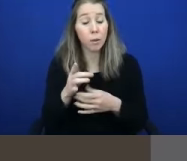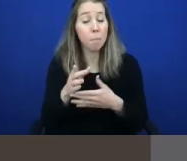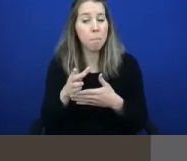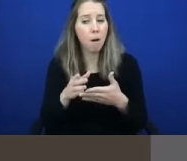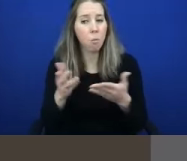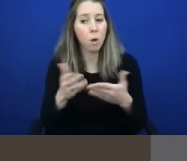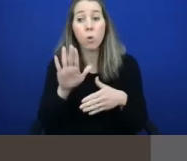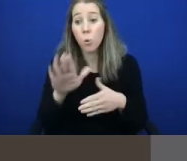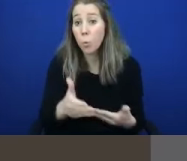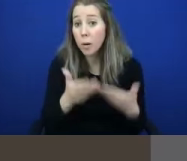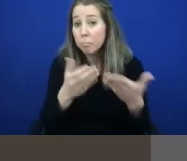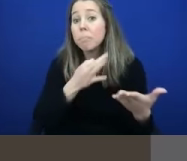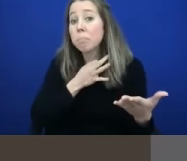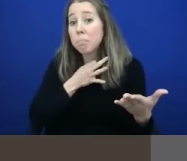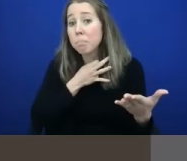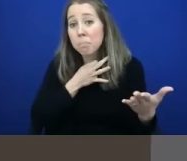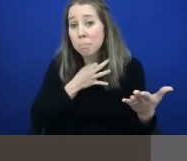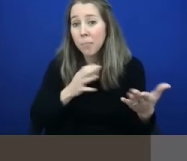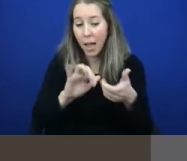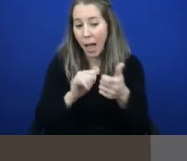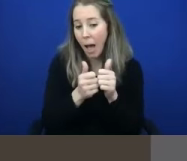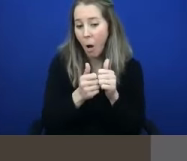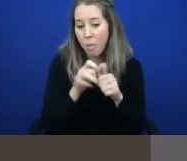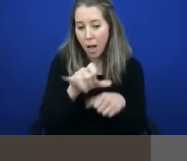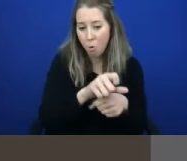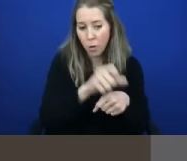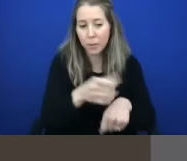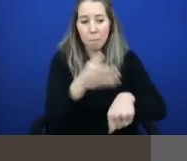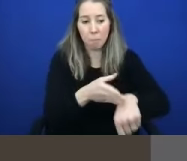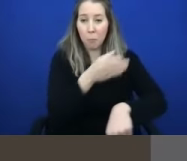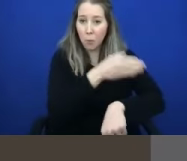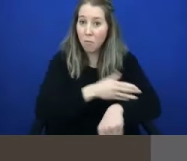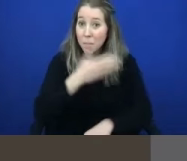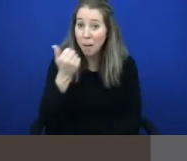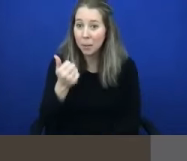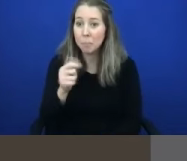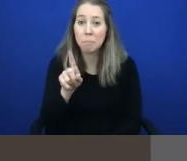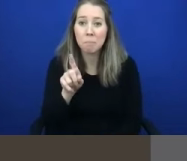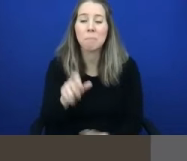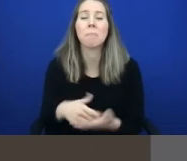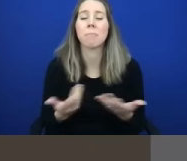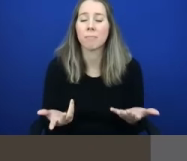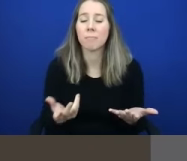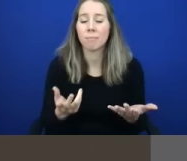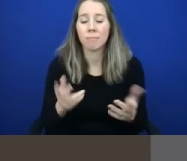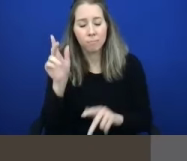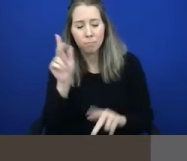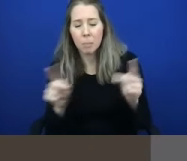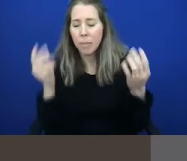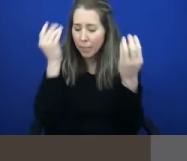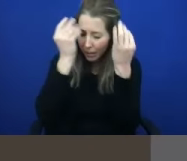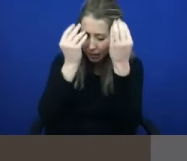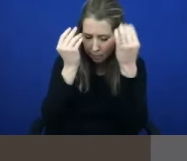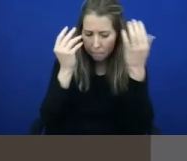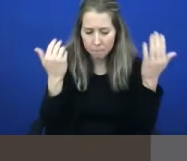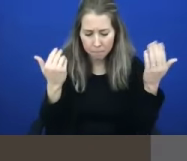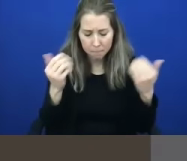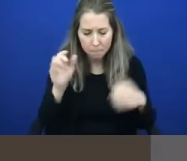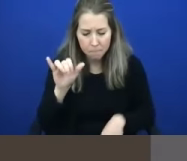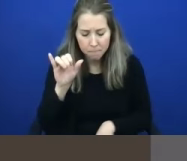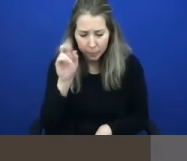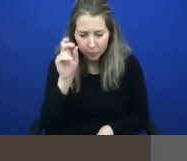your recommendations for how to make the assignment better. Because that should then get everybody thinking, gee, now I need to go back